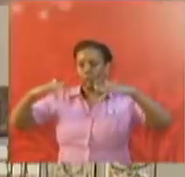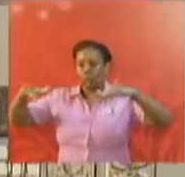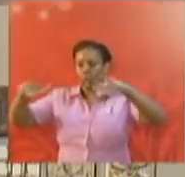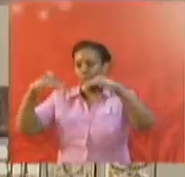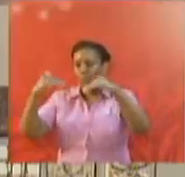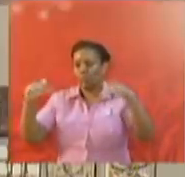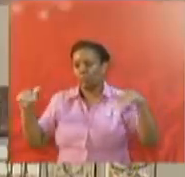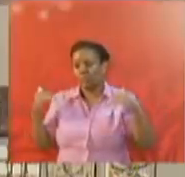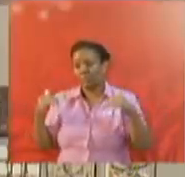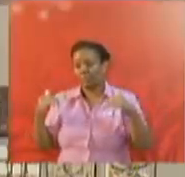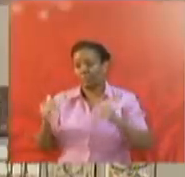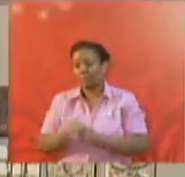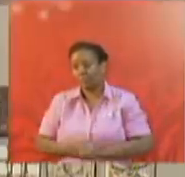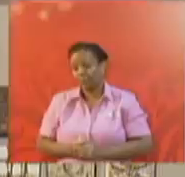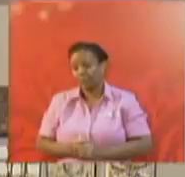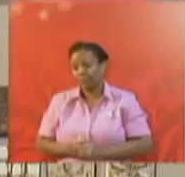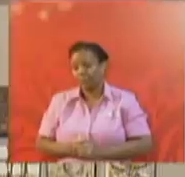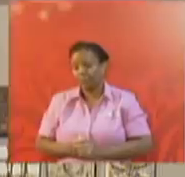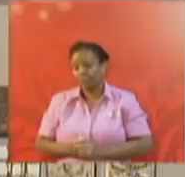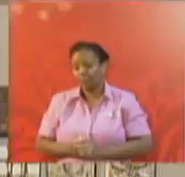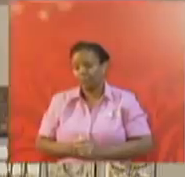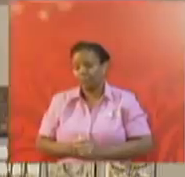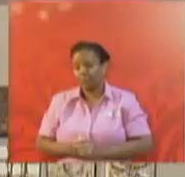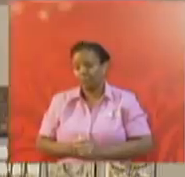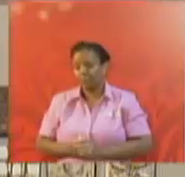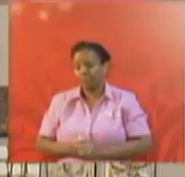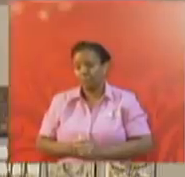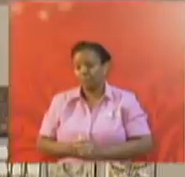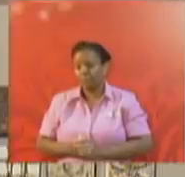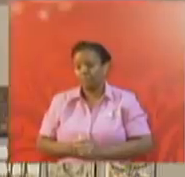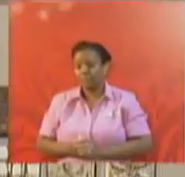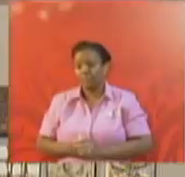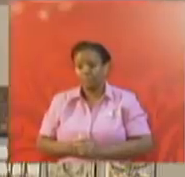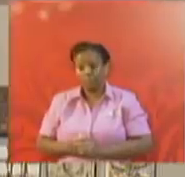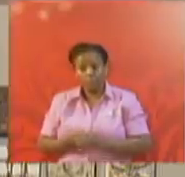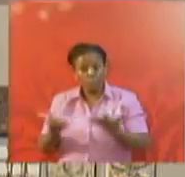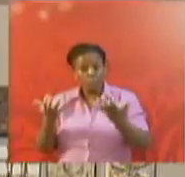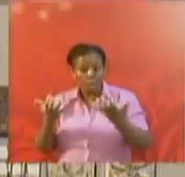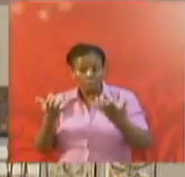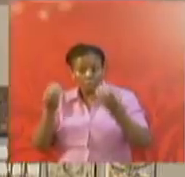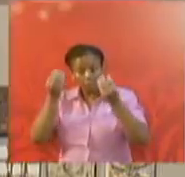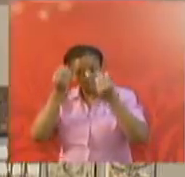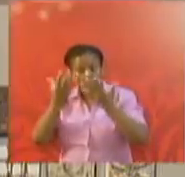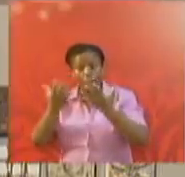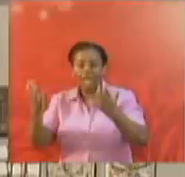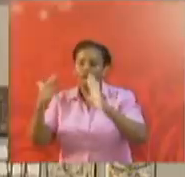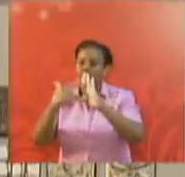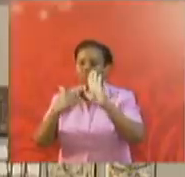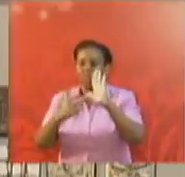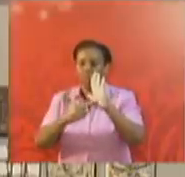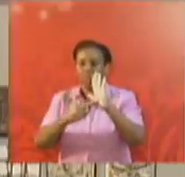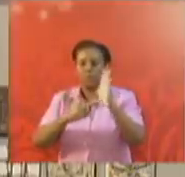currently discouraged. And so we'd like to maintain uniformity across the board, across the